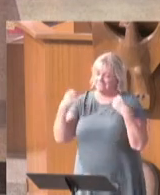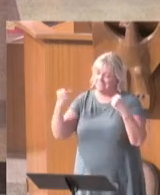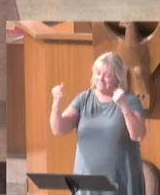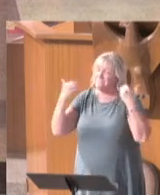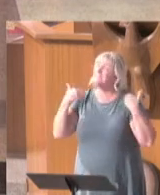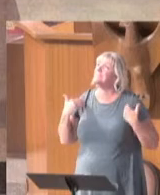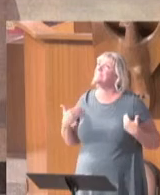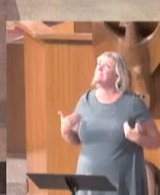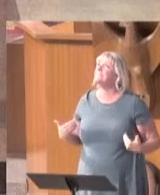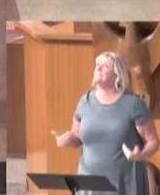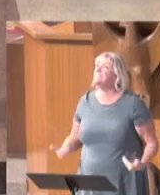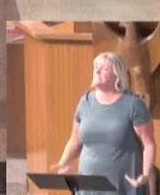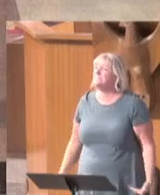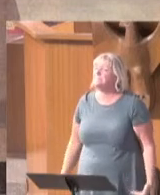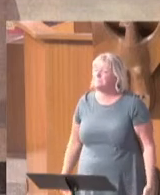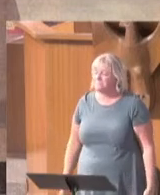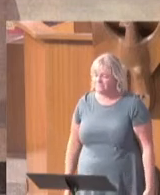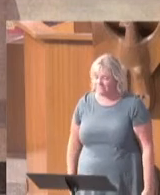me.